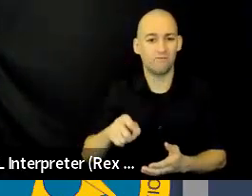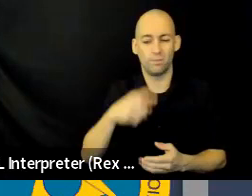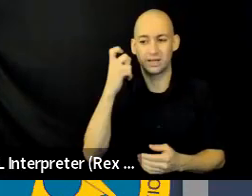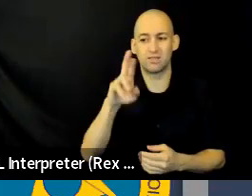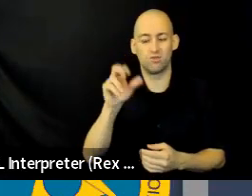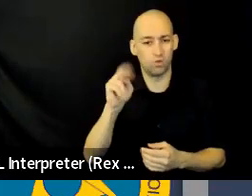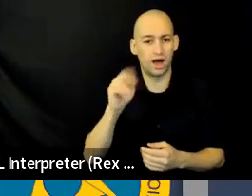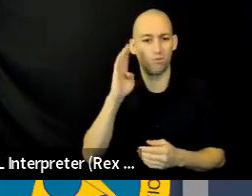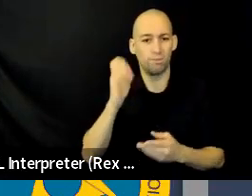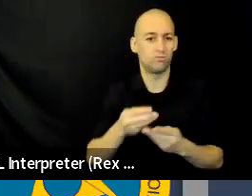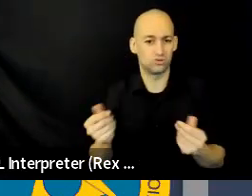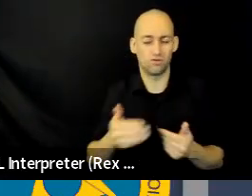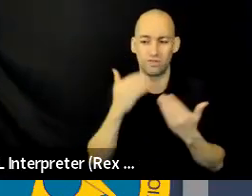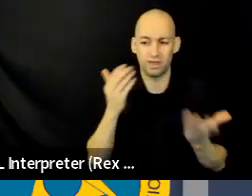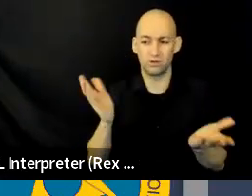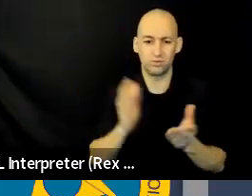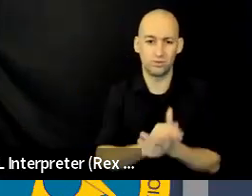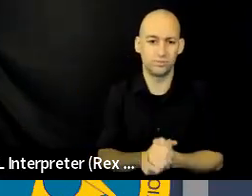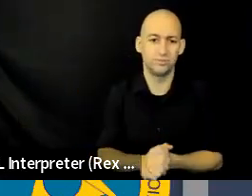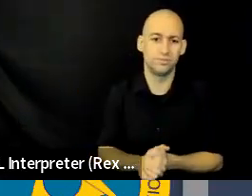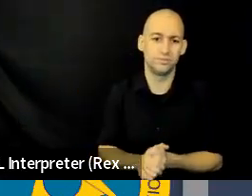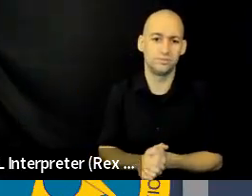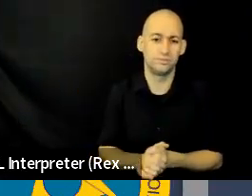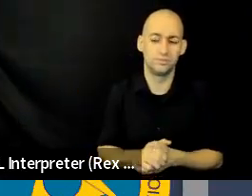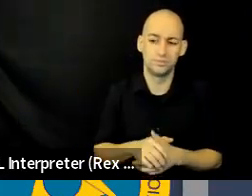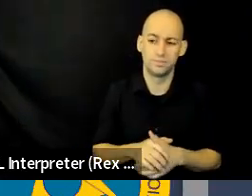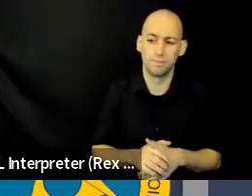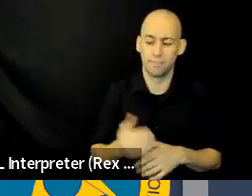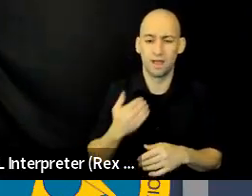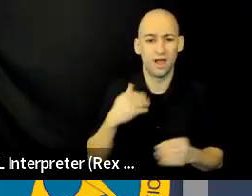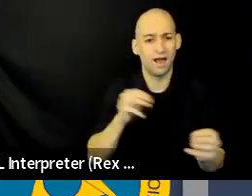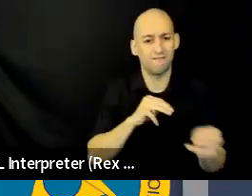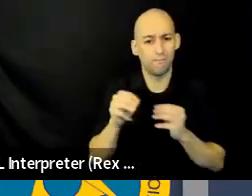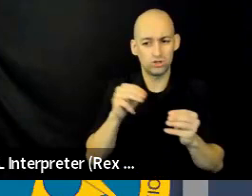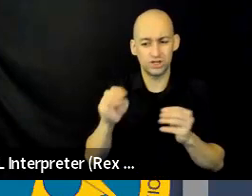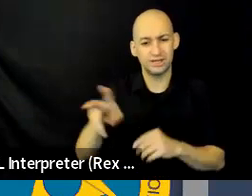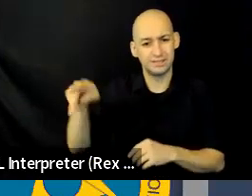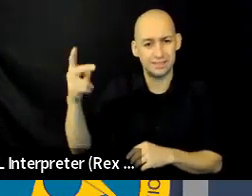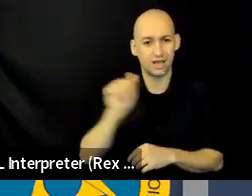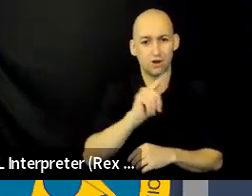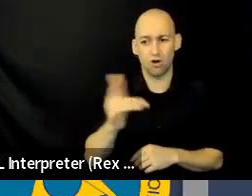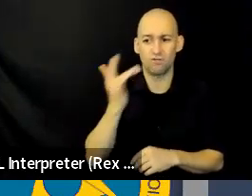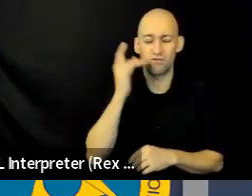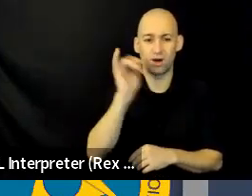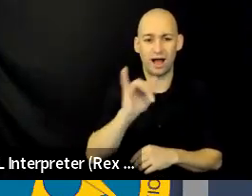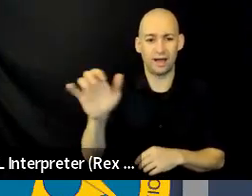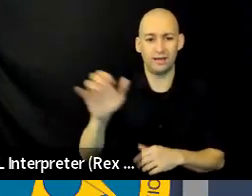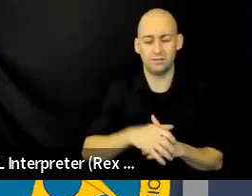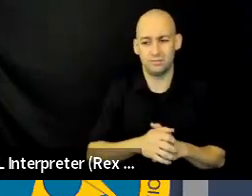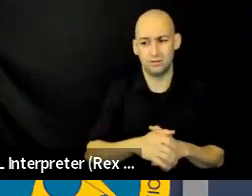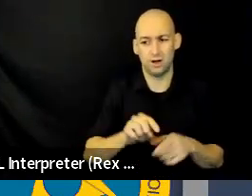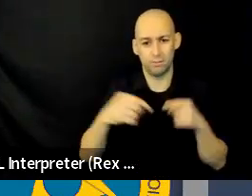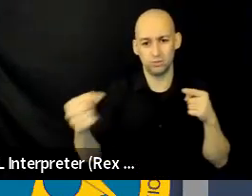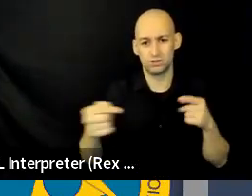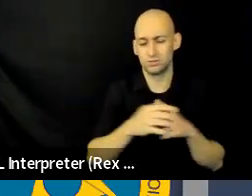table. Thank you very much. Thank you. So we have a motion and a second. All those in favor? Aye.